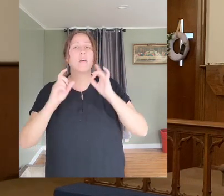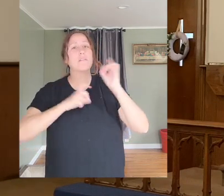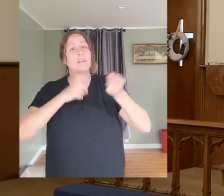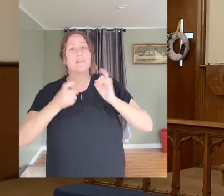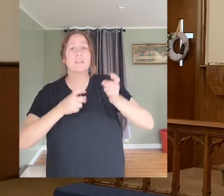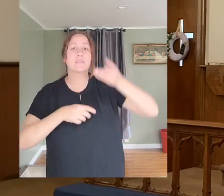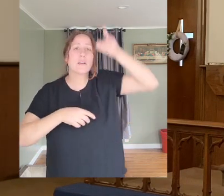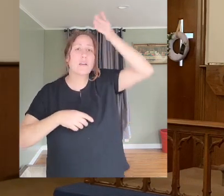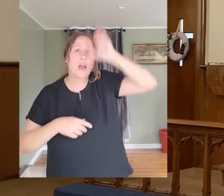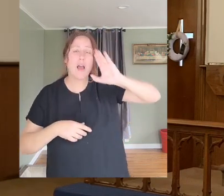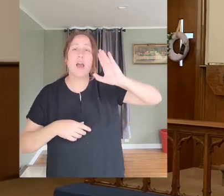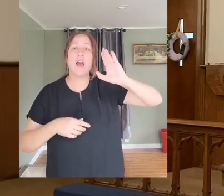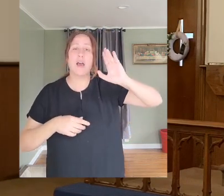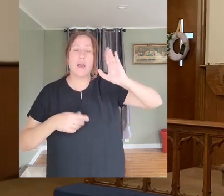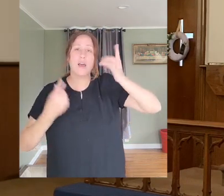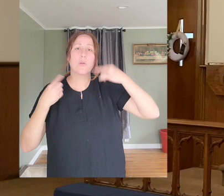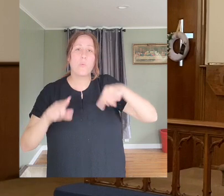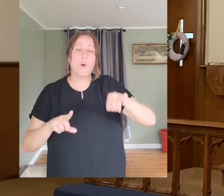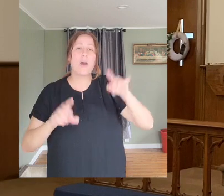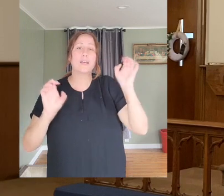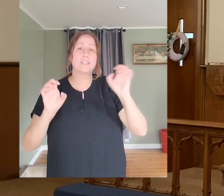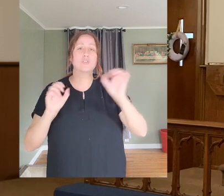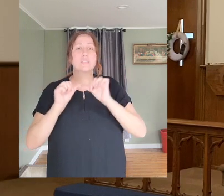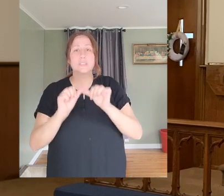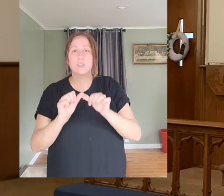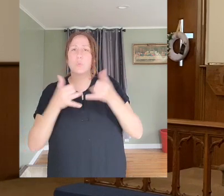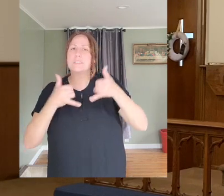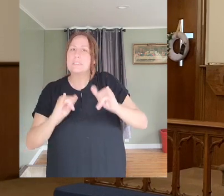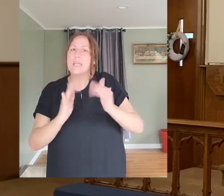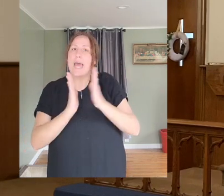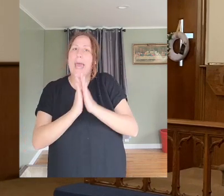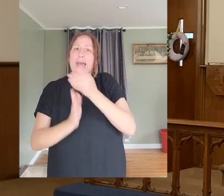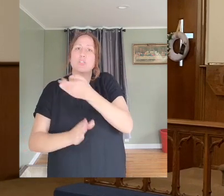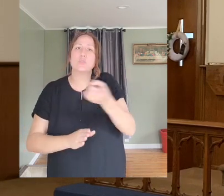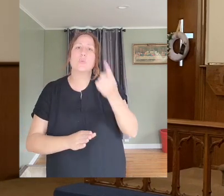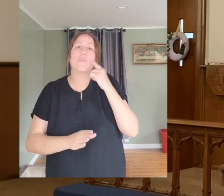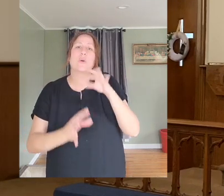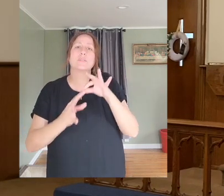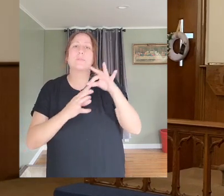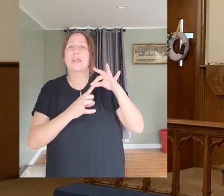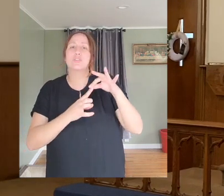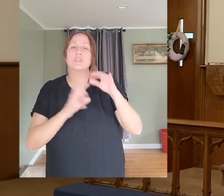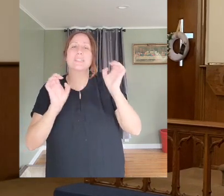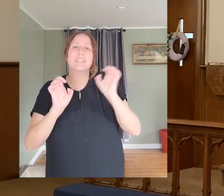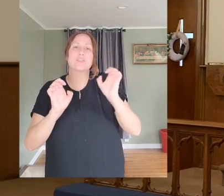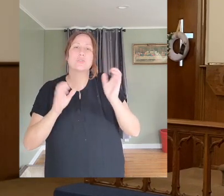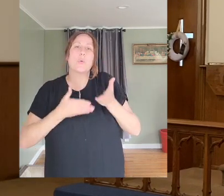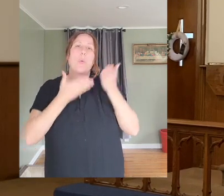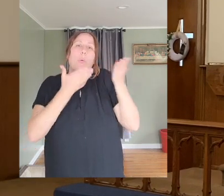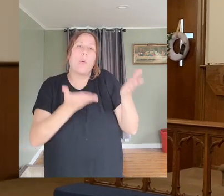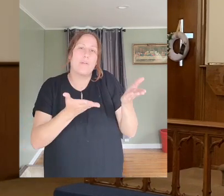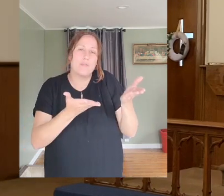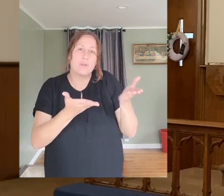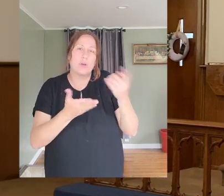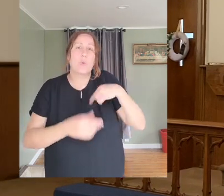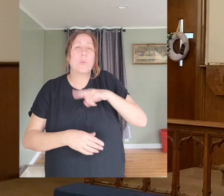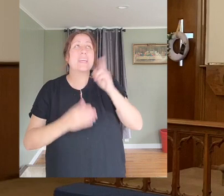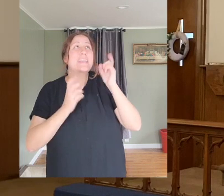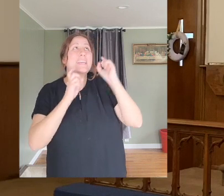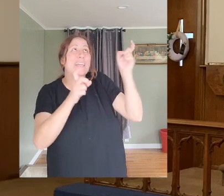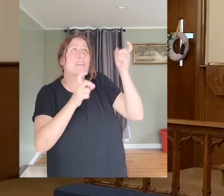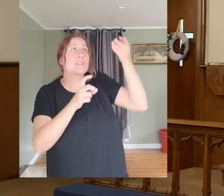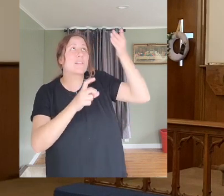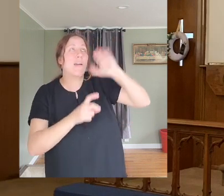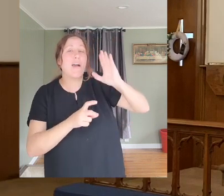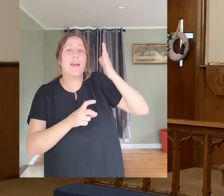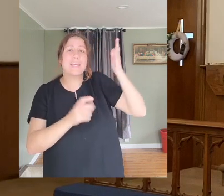Easter continues. We're still asking for a special Easter offering. We give to God who keeps us all together and gives